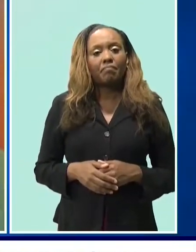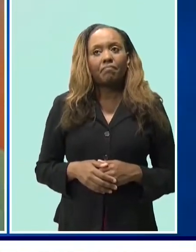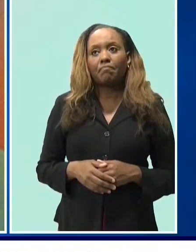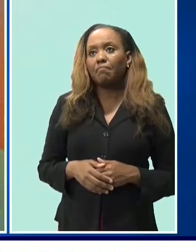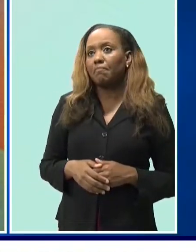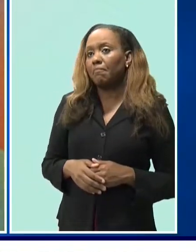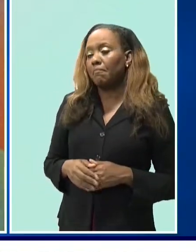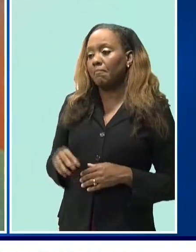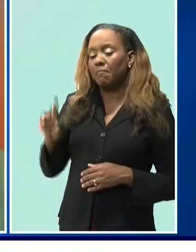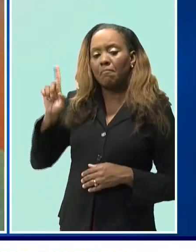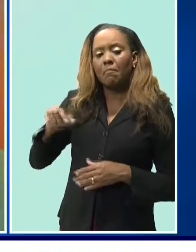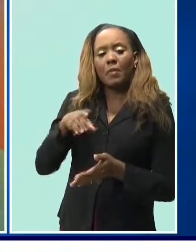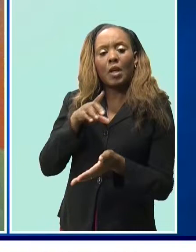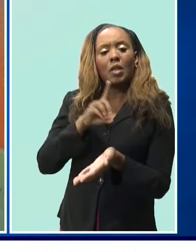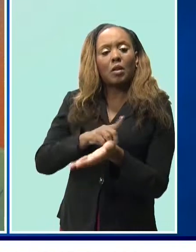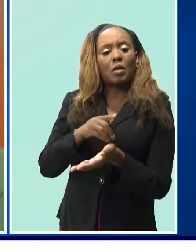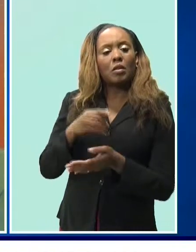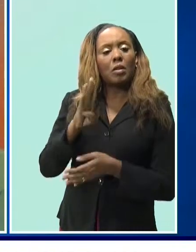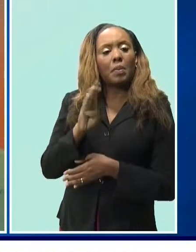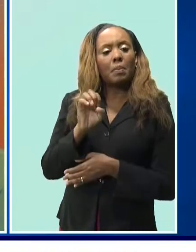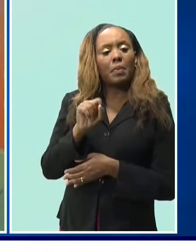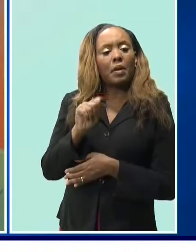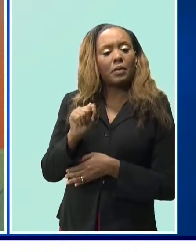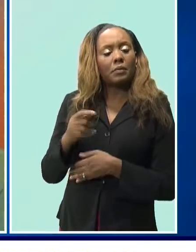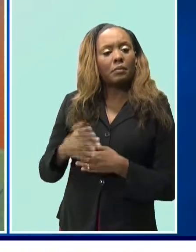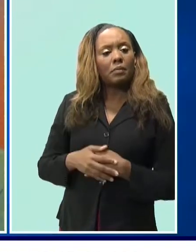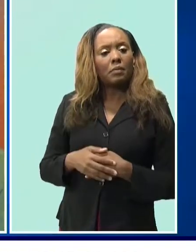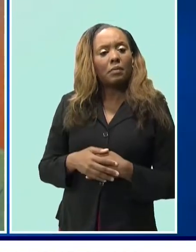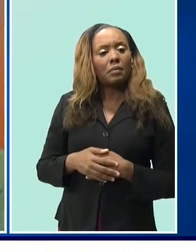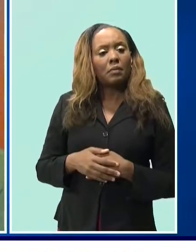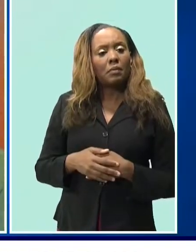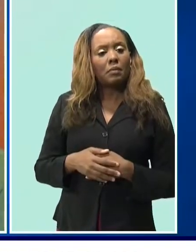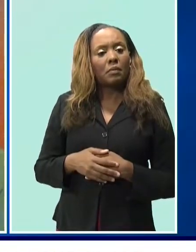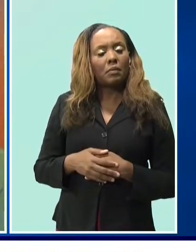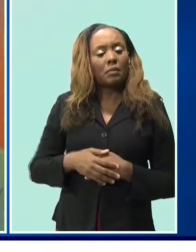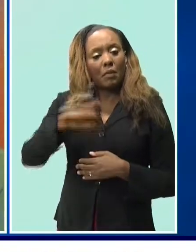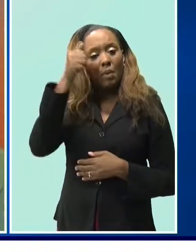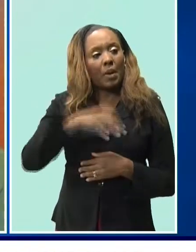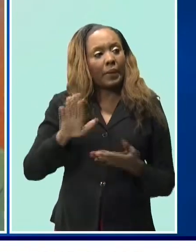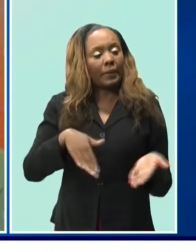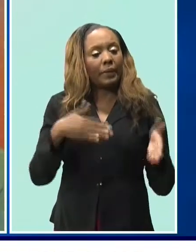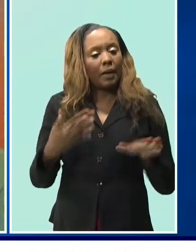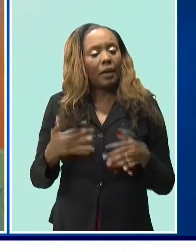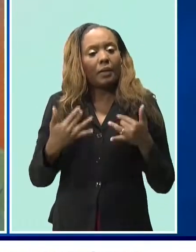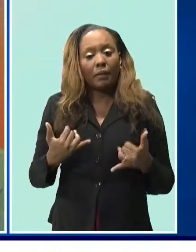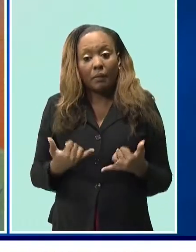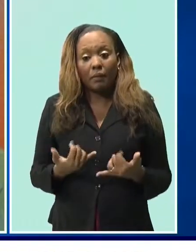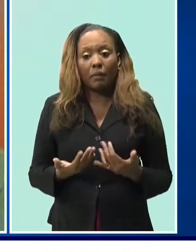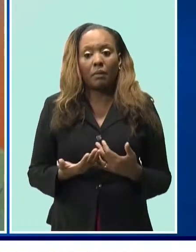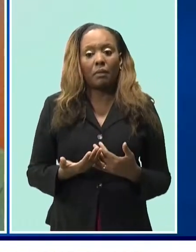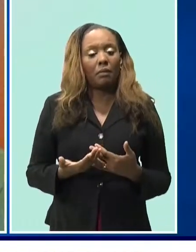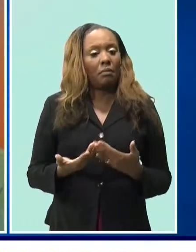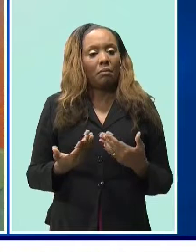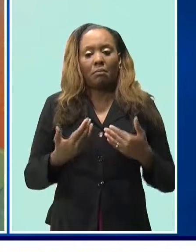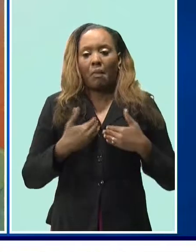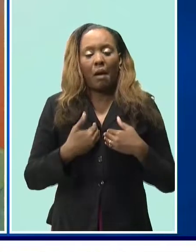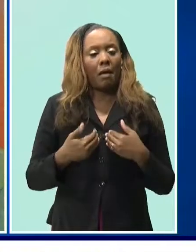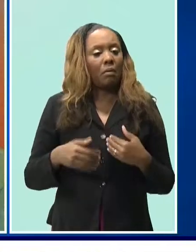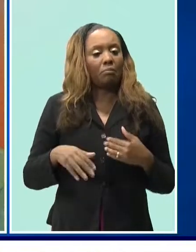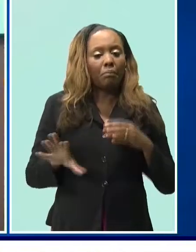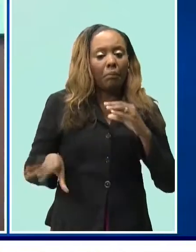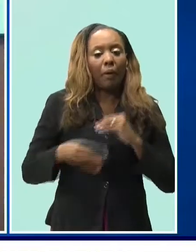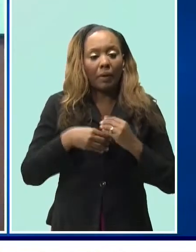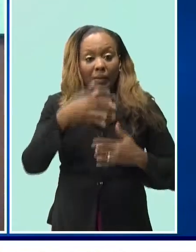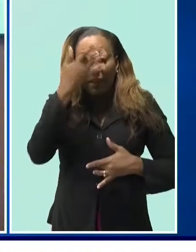you, Dr. Best, what more can you tell us about the gentleman who passed away, whether he had comorbidities or anything of that